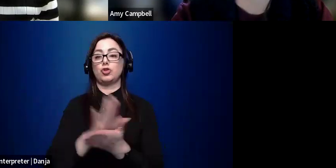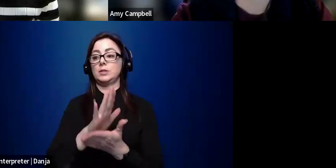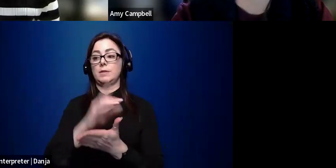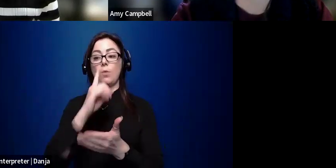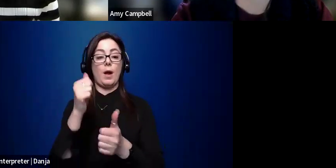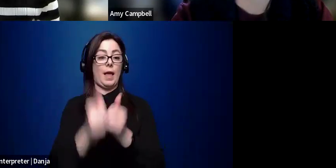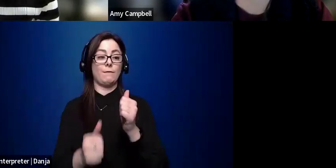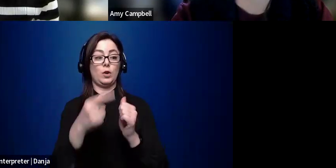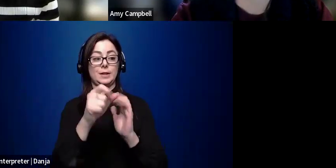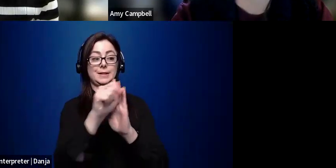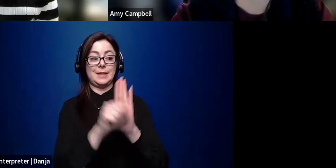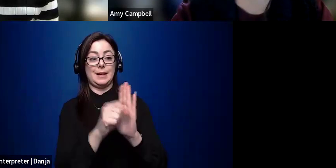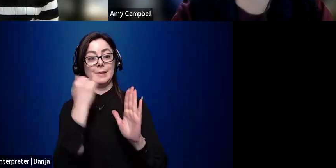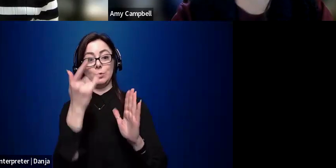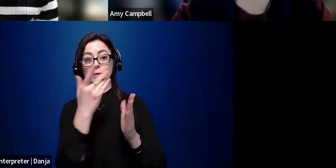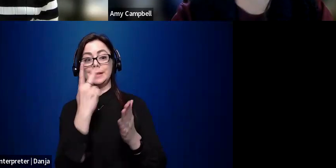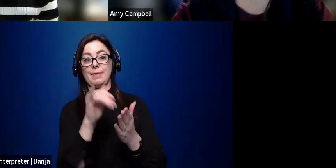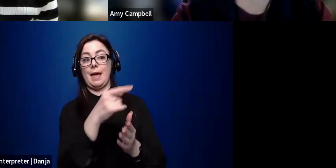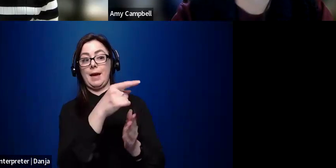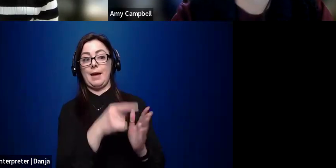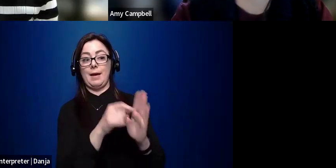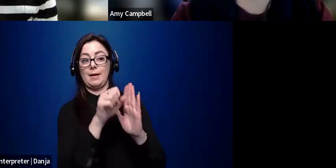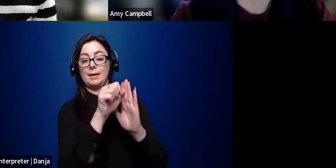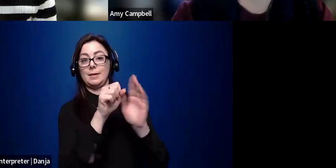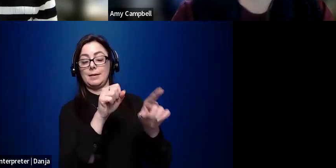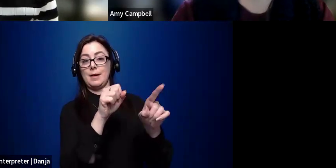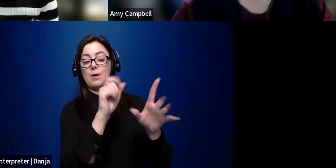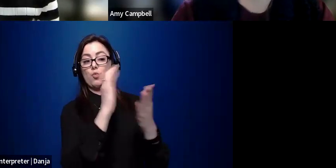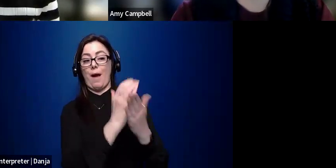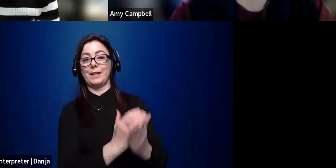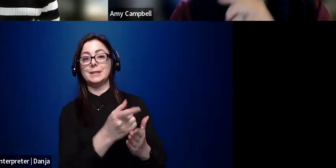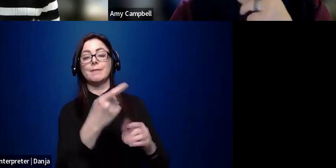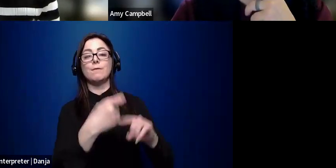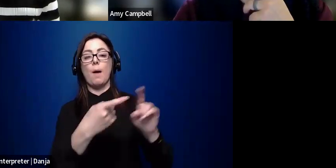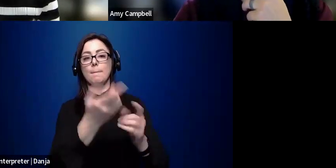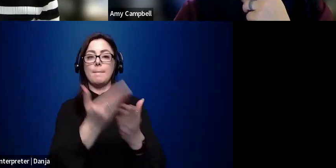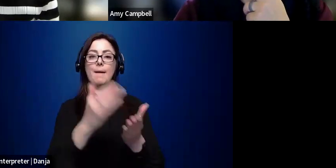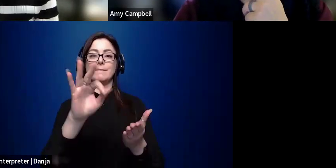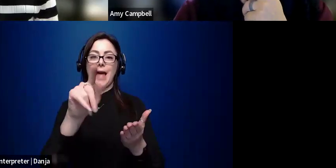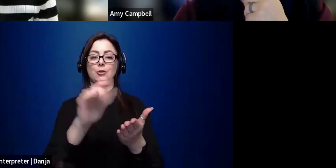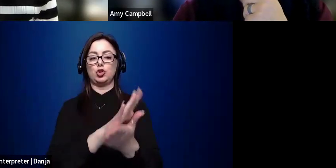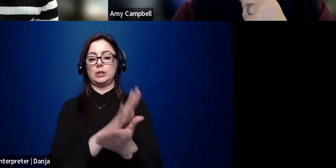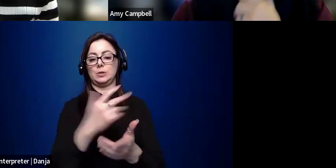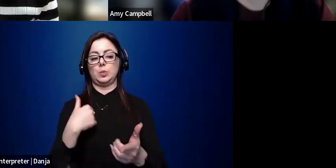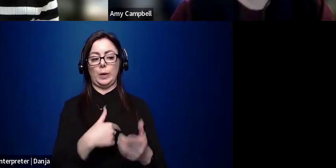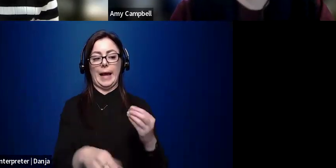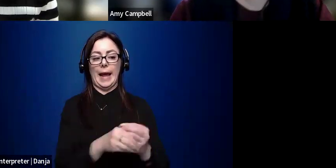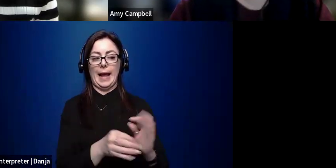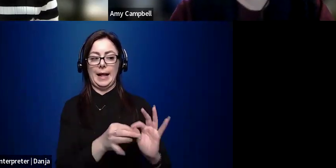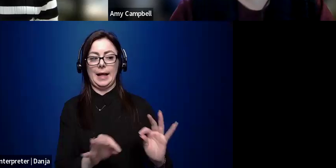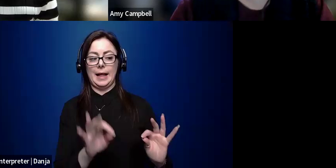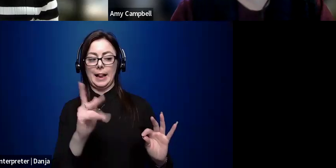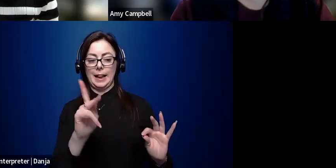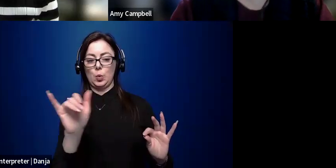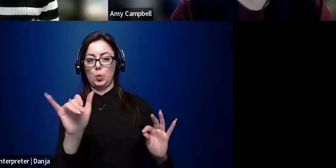you see these nice graphics, they come off of these fact sheets, and we have the link to them in here too. But also some of our